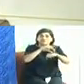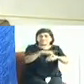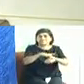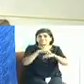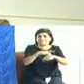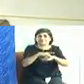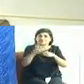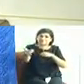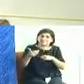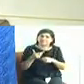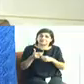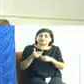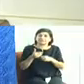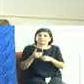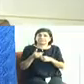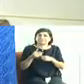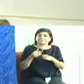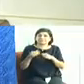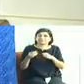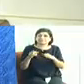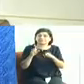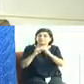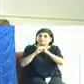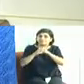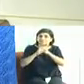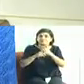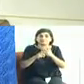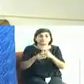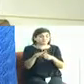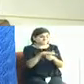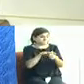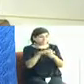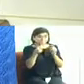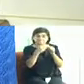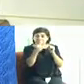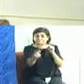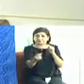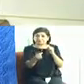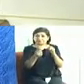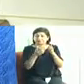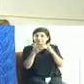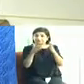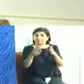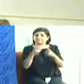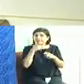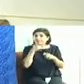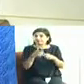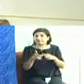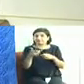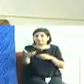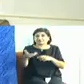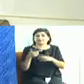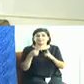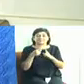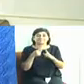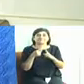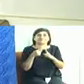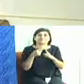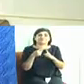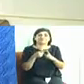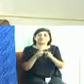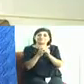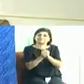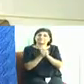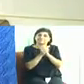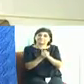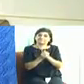for tuning in. And even if you're locally, perhaps just across the street, it's okay too. We want to welcome you to our worship service and just acknowledge